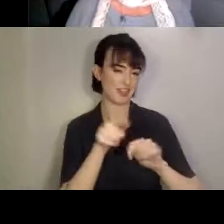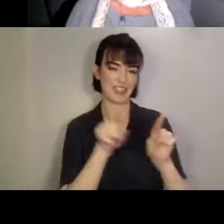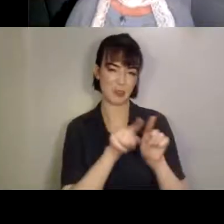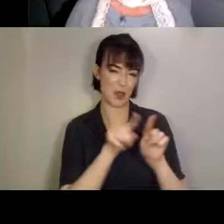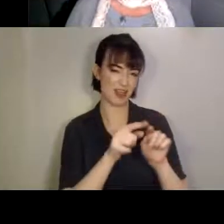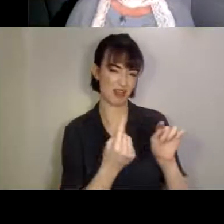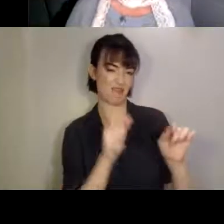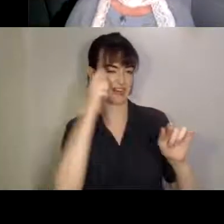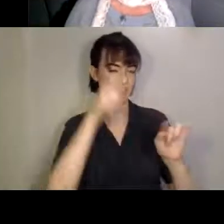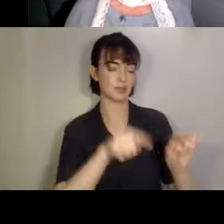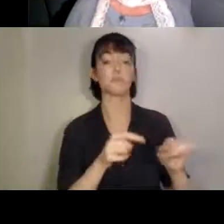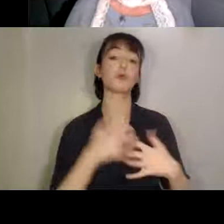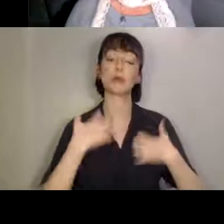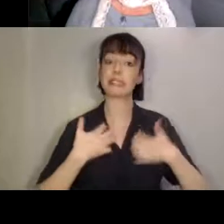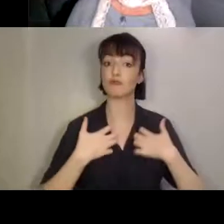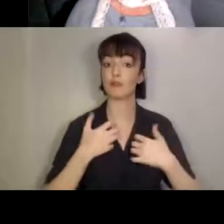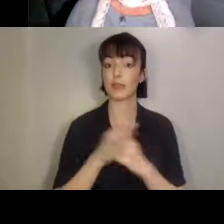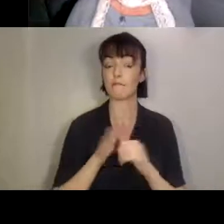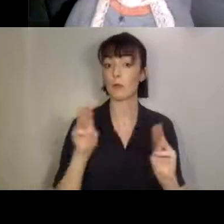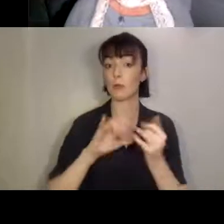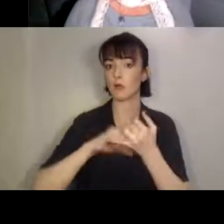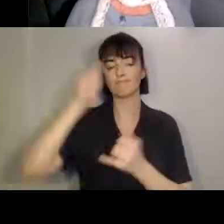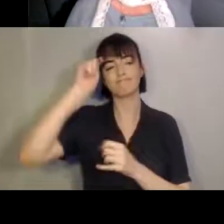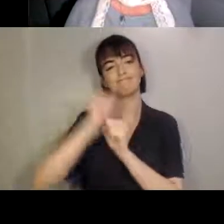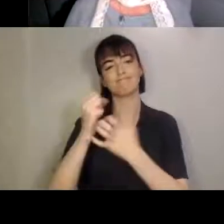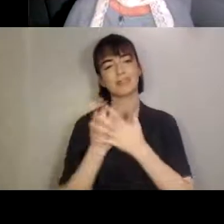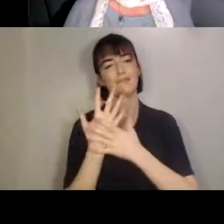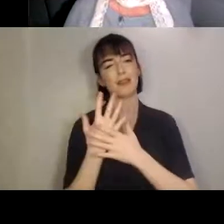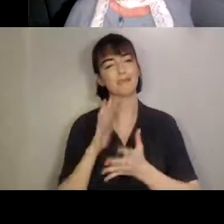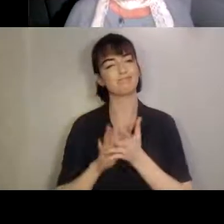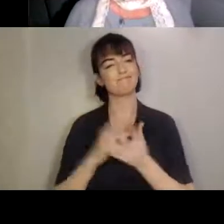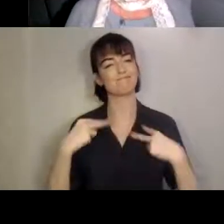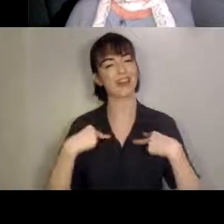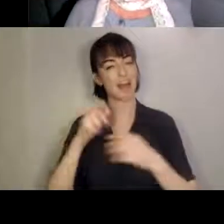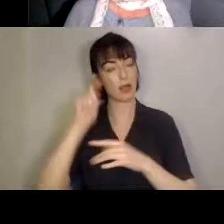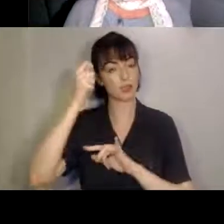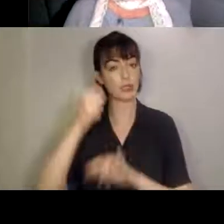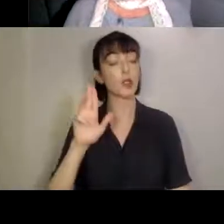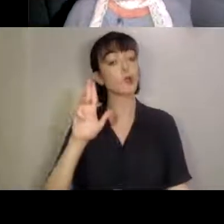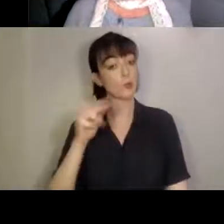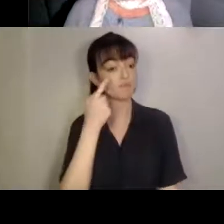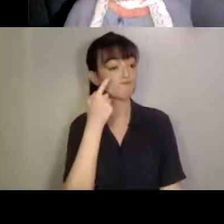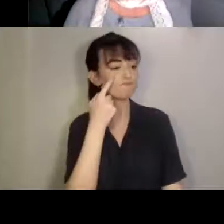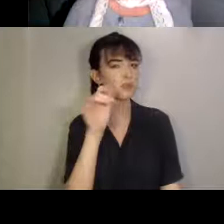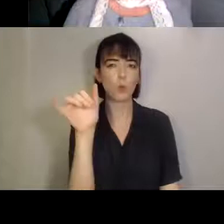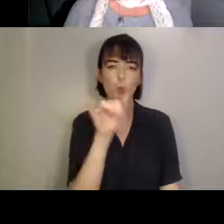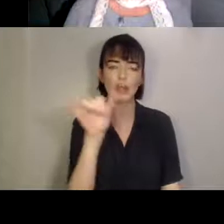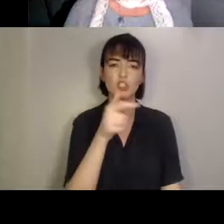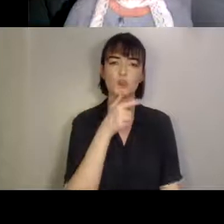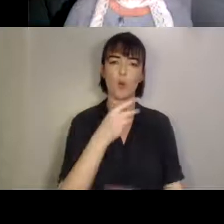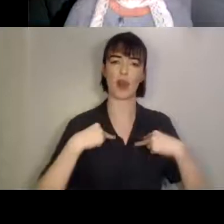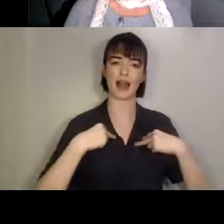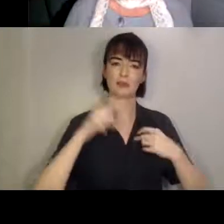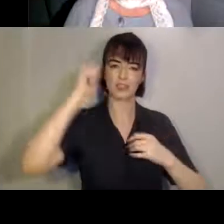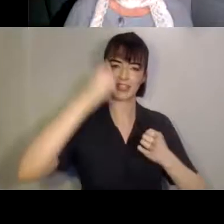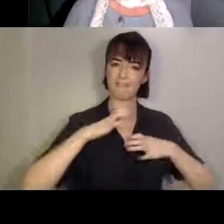sometimes we think about developing sign language tests based on what spoken language tests offer. Here we've got a